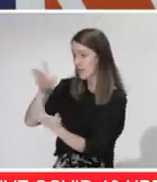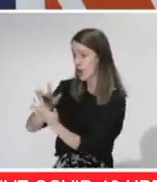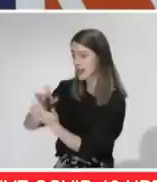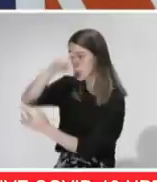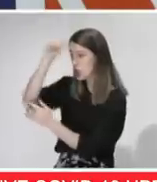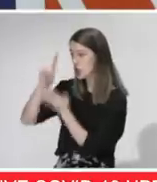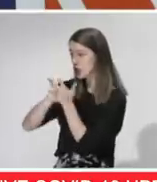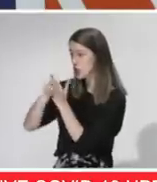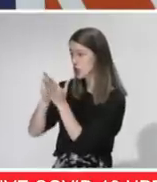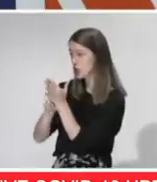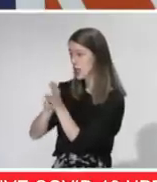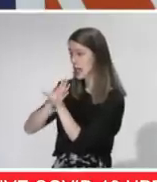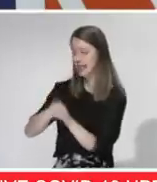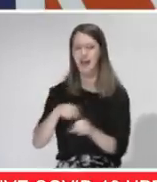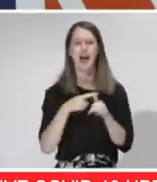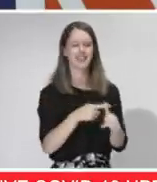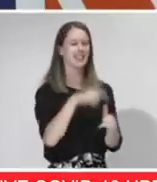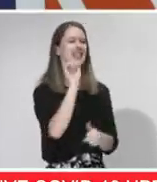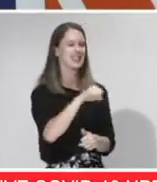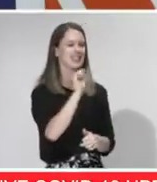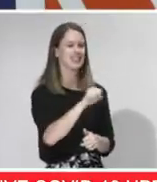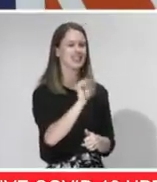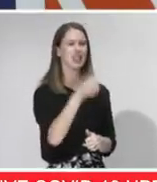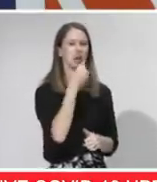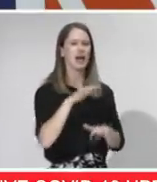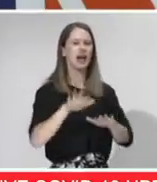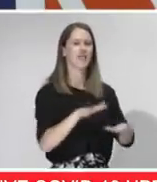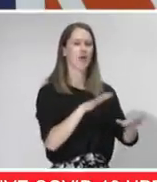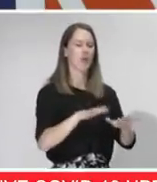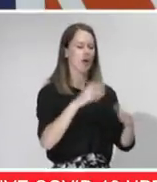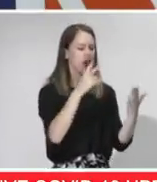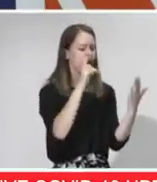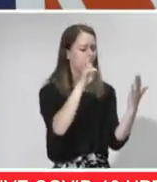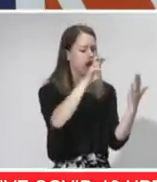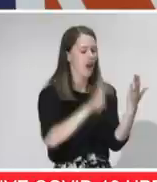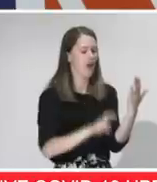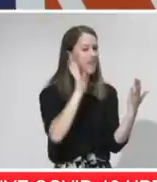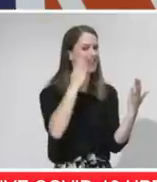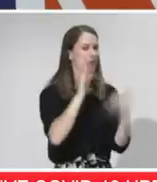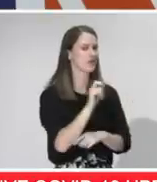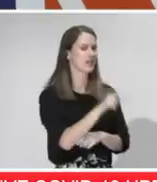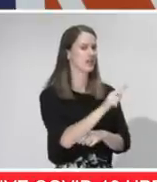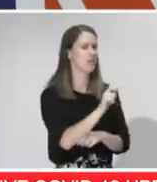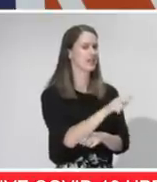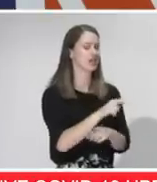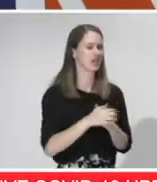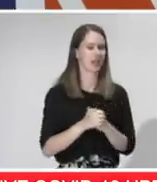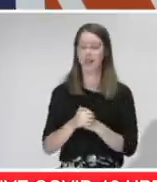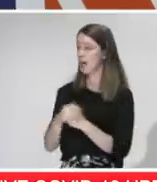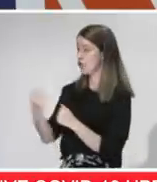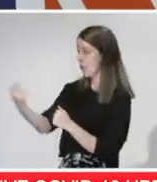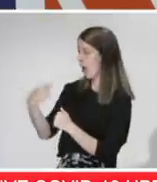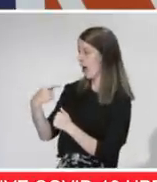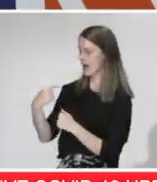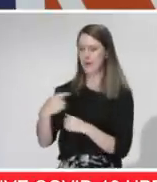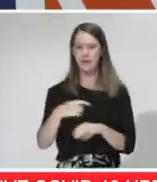Jenny? Yes, using the informal tactic of finding her on Facebook and sending a Facebook message. Can you reply